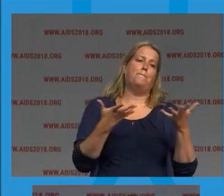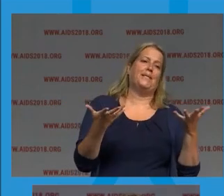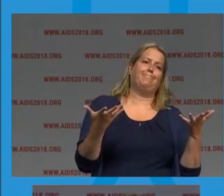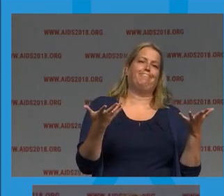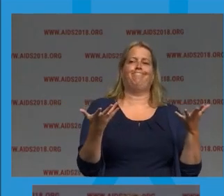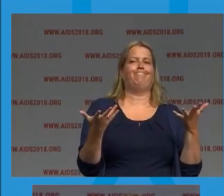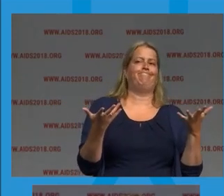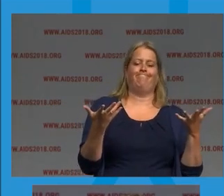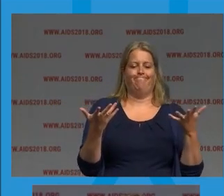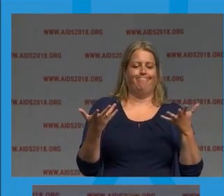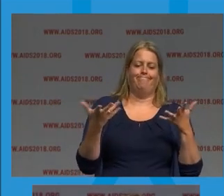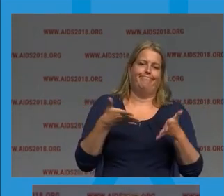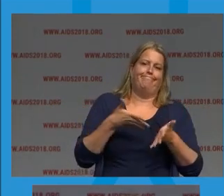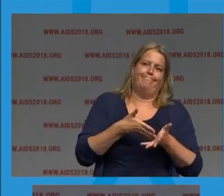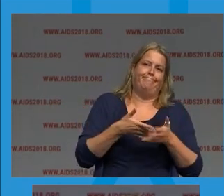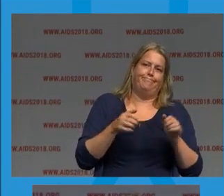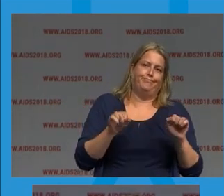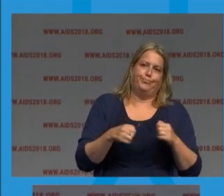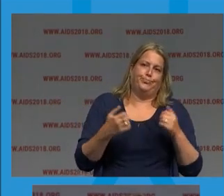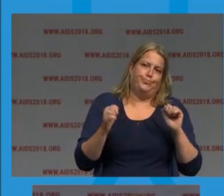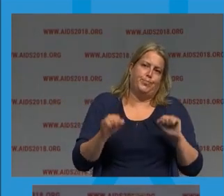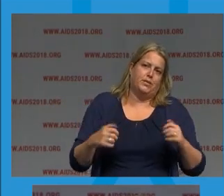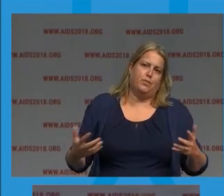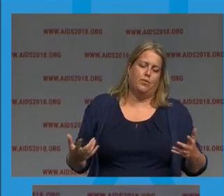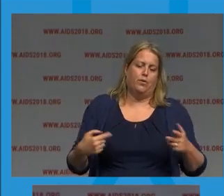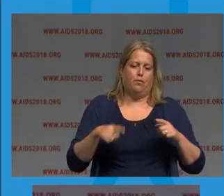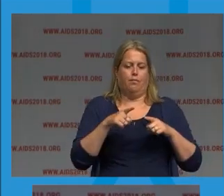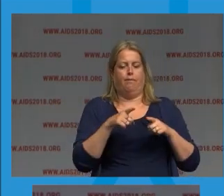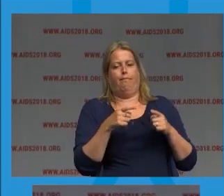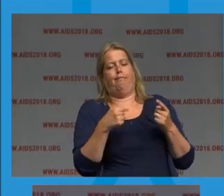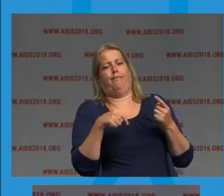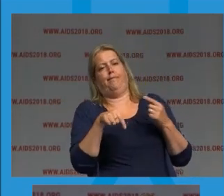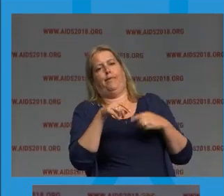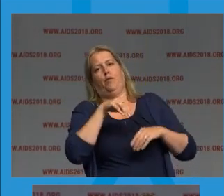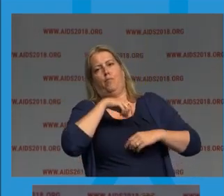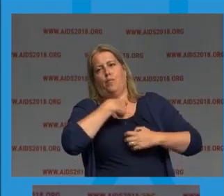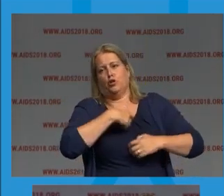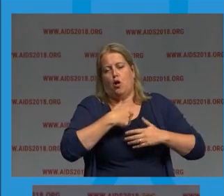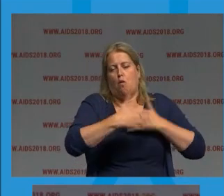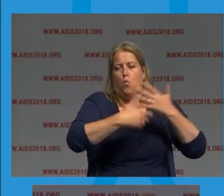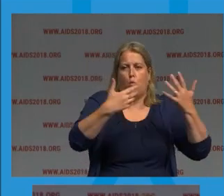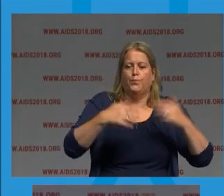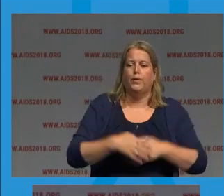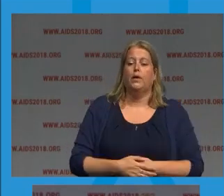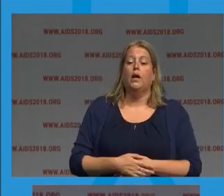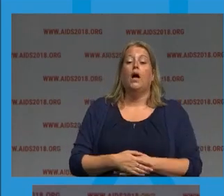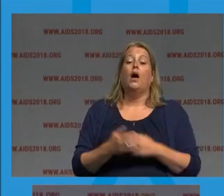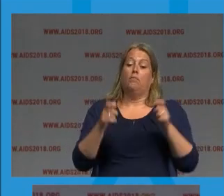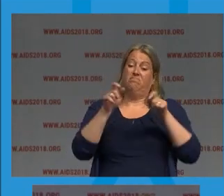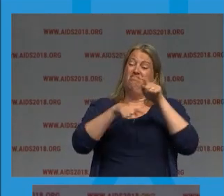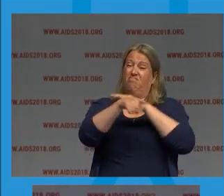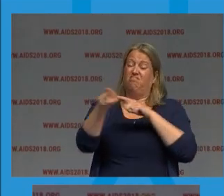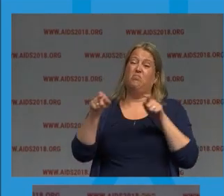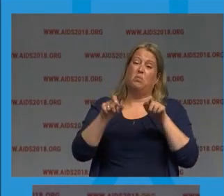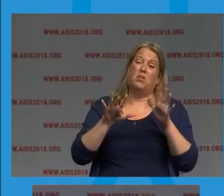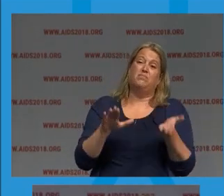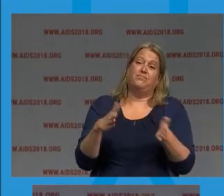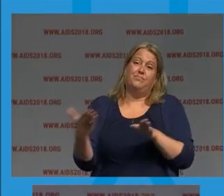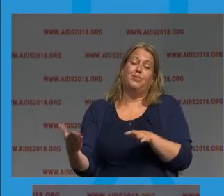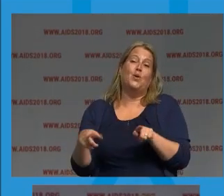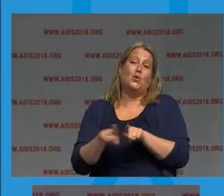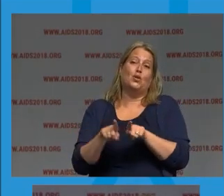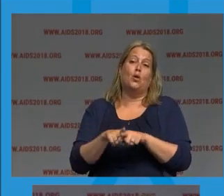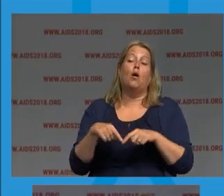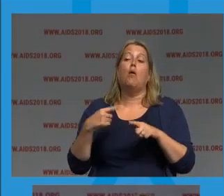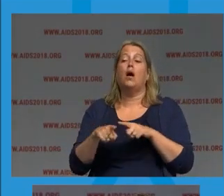of dynamics in terms of personal and otherwise. There are folks that have died over the years, and there are also folks who have